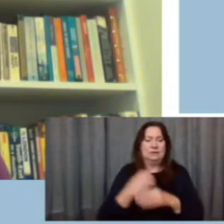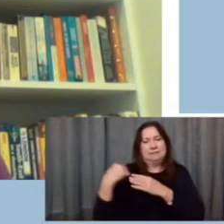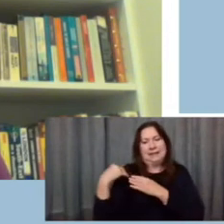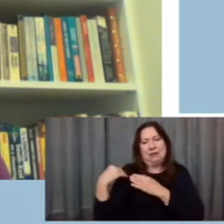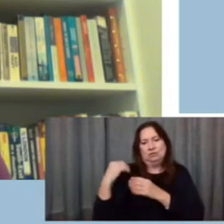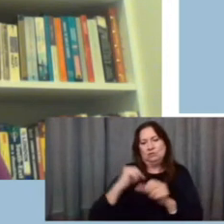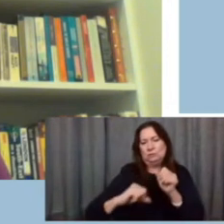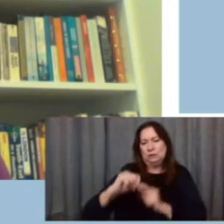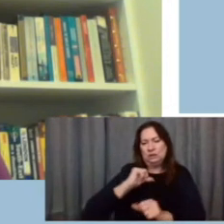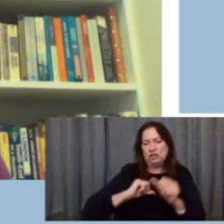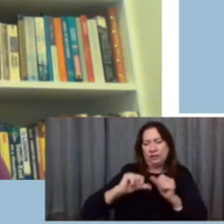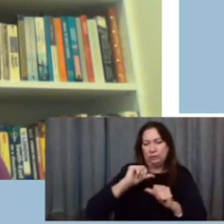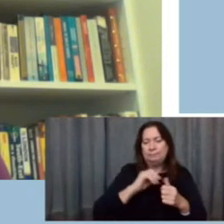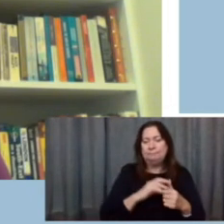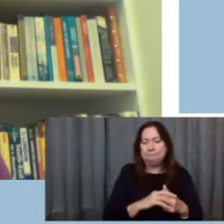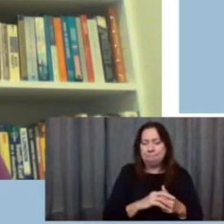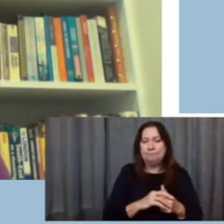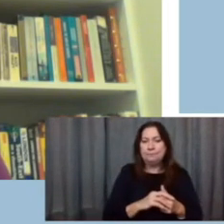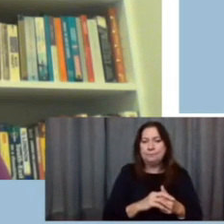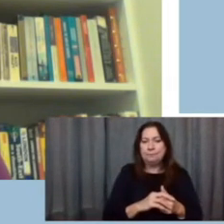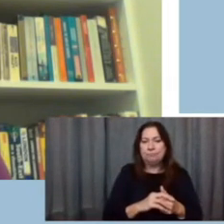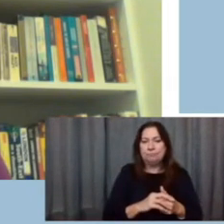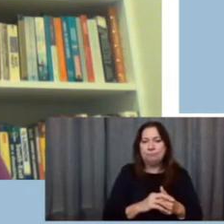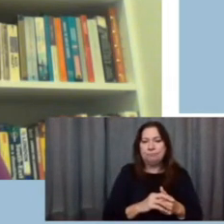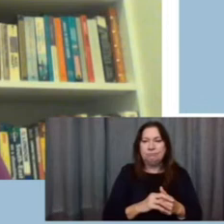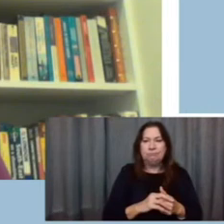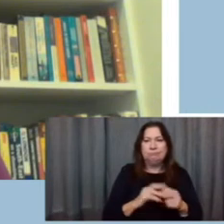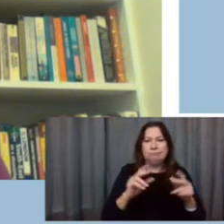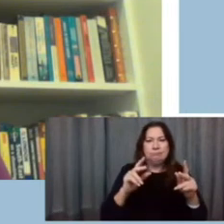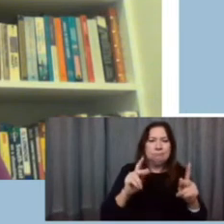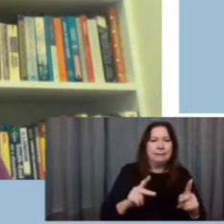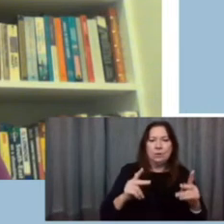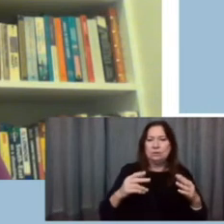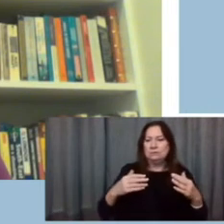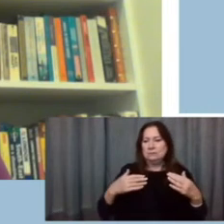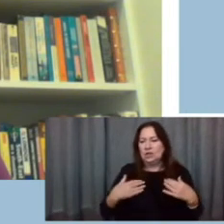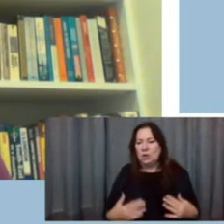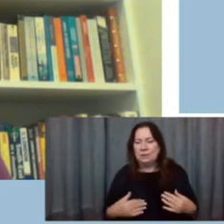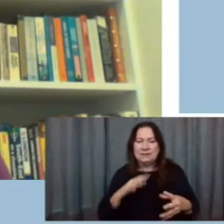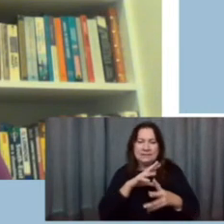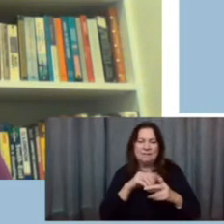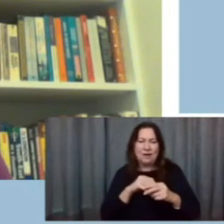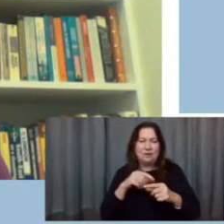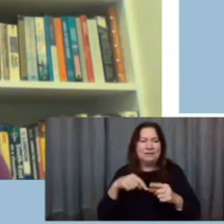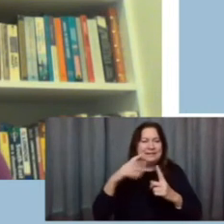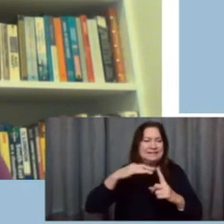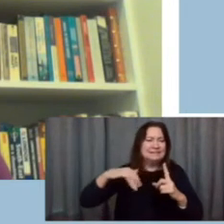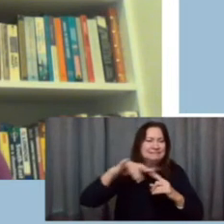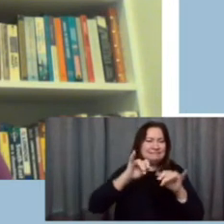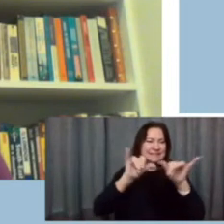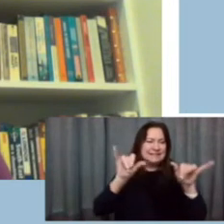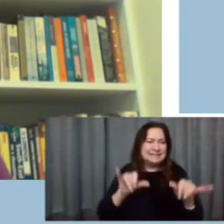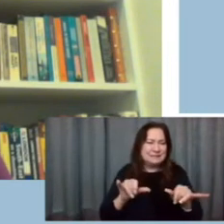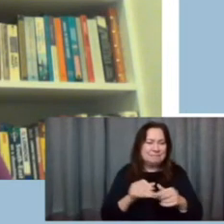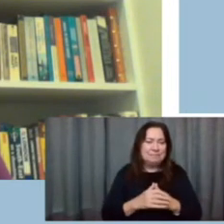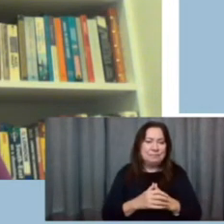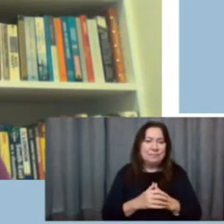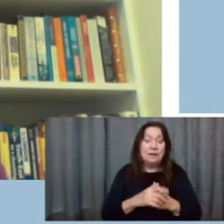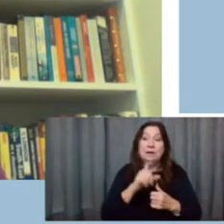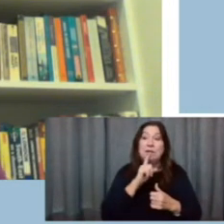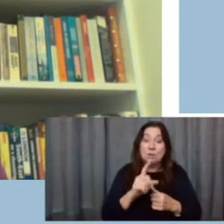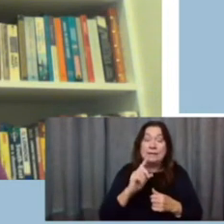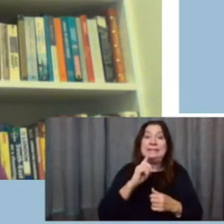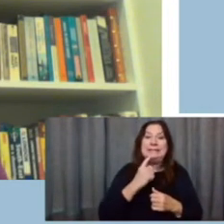as beings, human or otherwise, as part of this ecosystem, and taking that really seriously